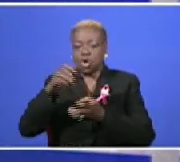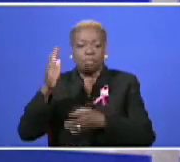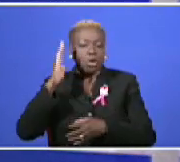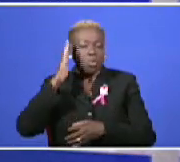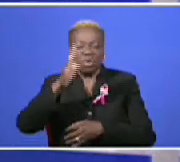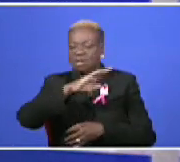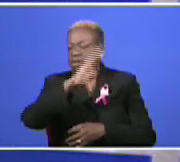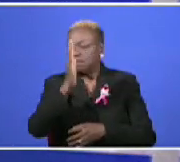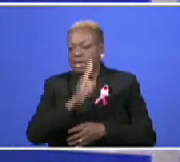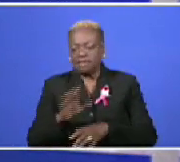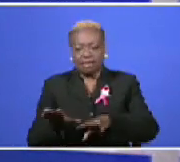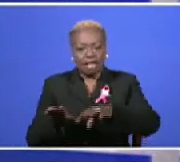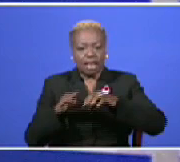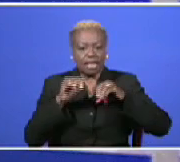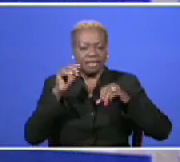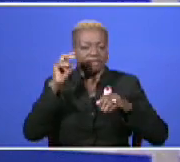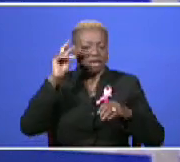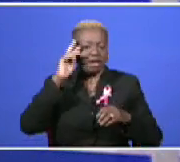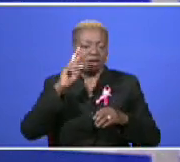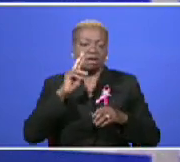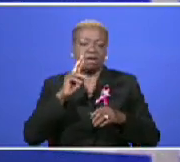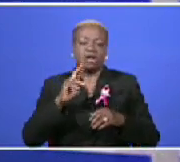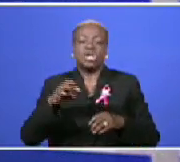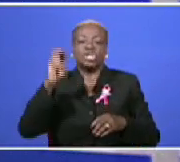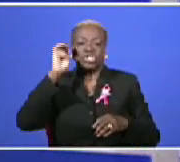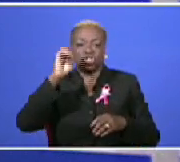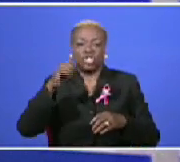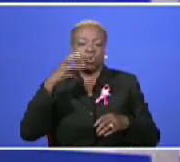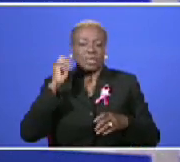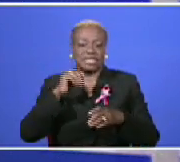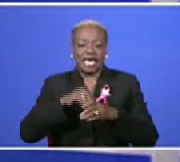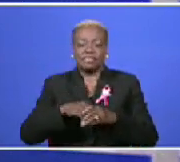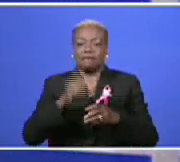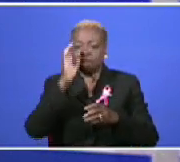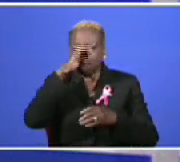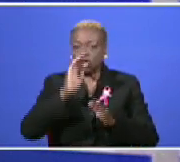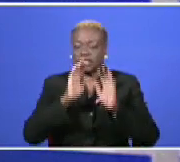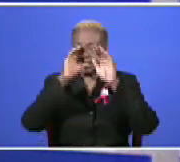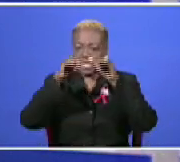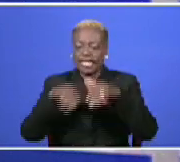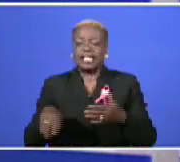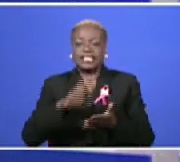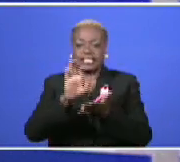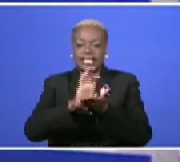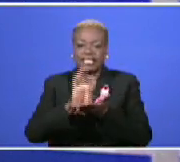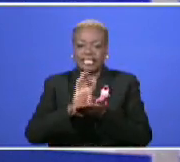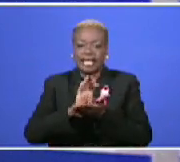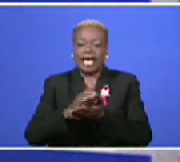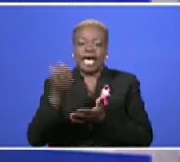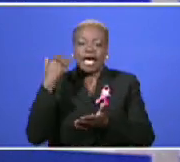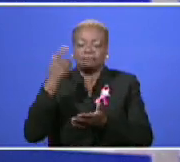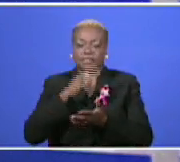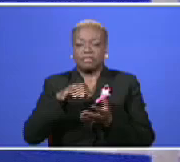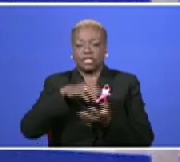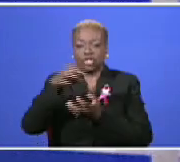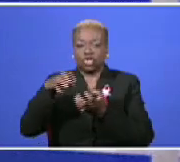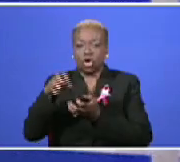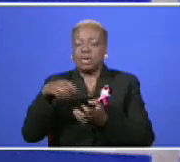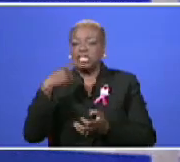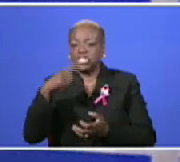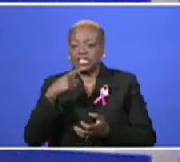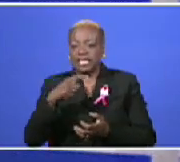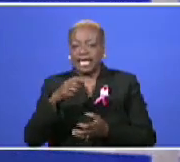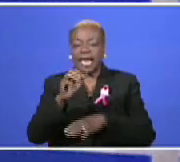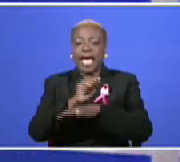at the Fox Hill Community Center shelter in the aftermath of the Category 5 storm, says Abaconians prepared for the storm,